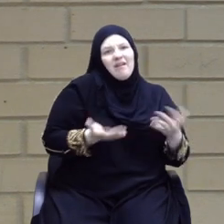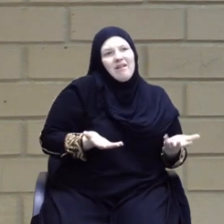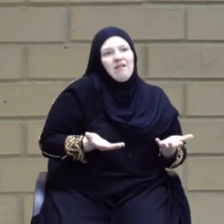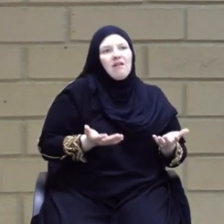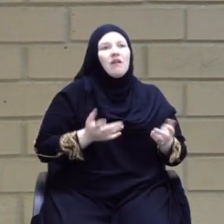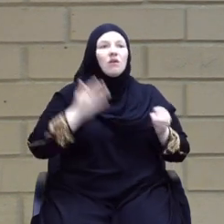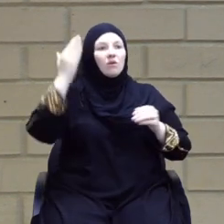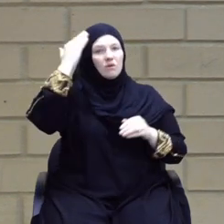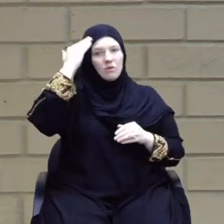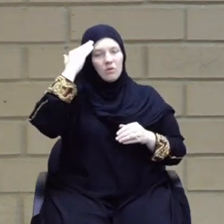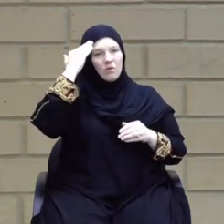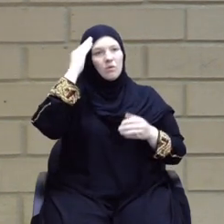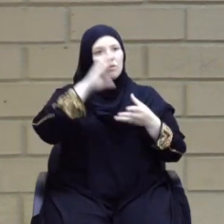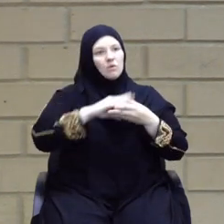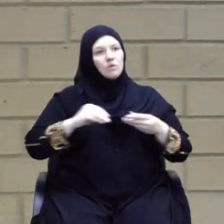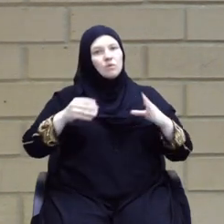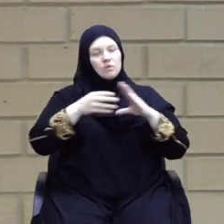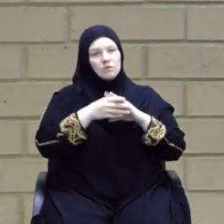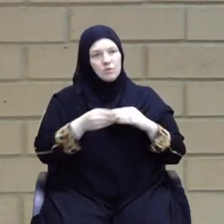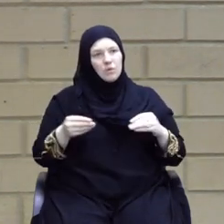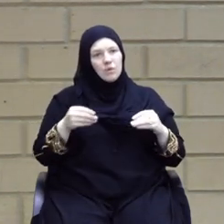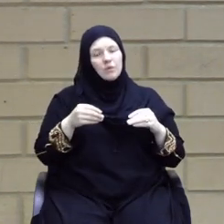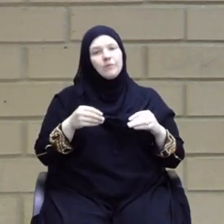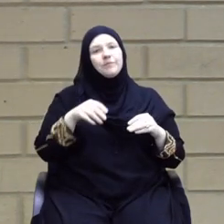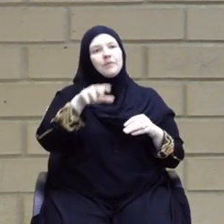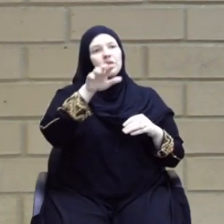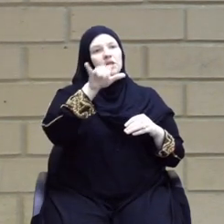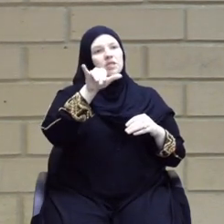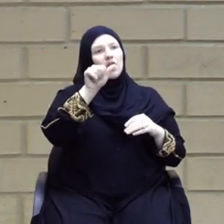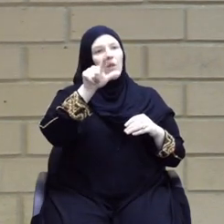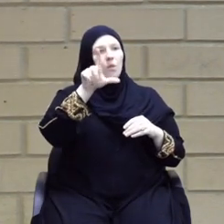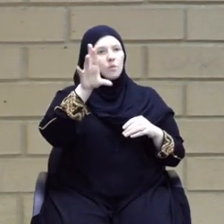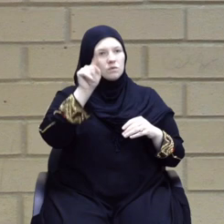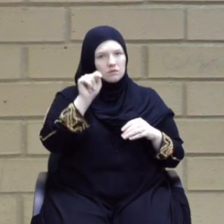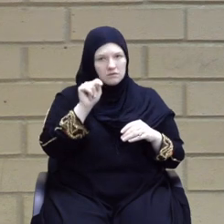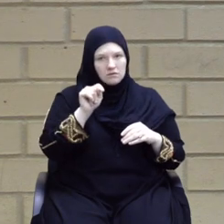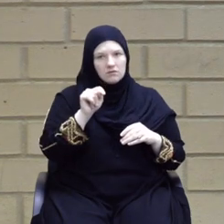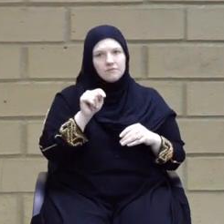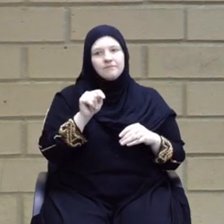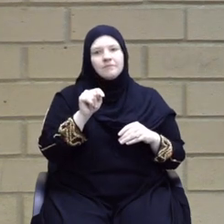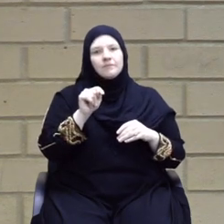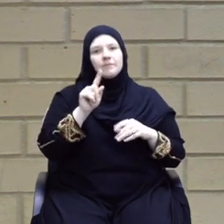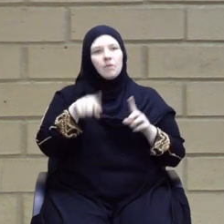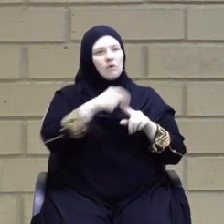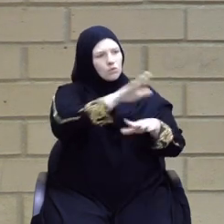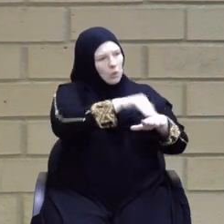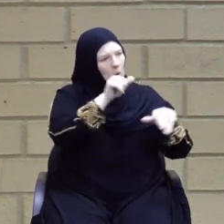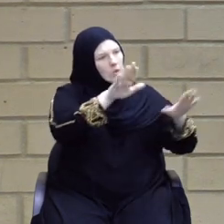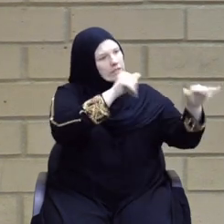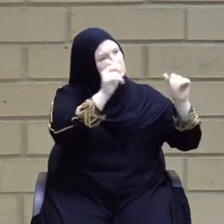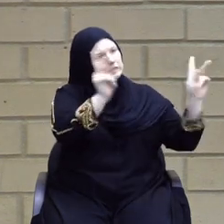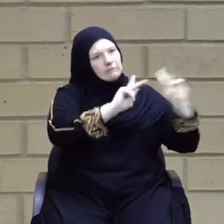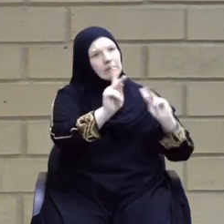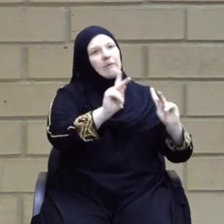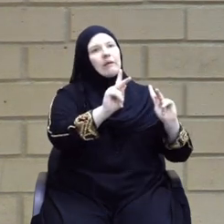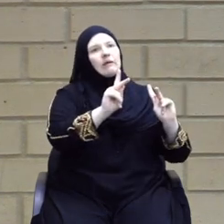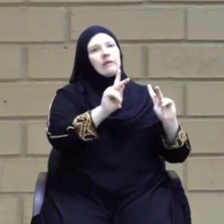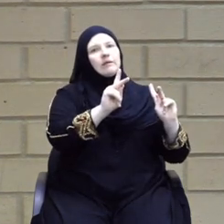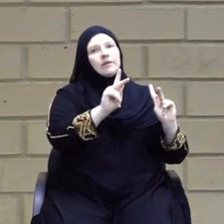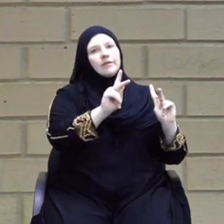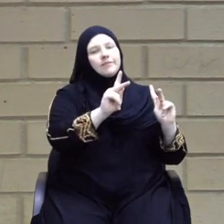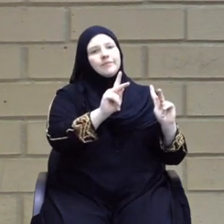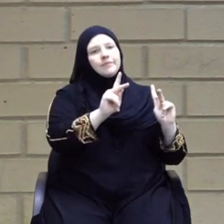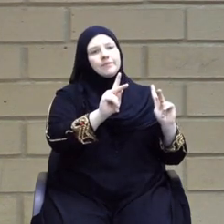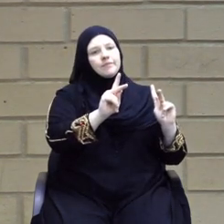Lut, when he was calling on his people to leave the great sin that they